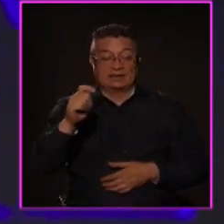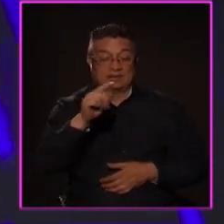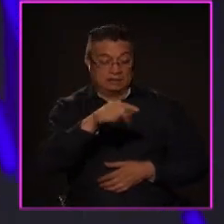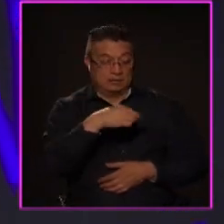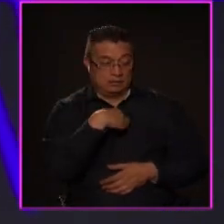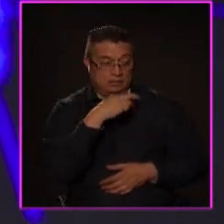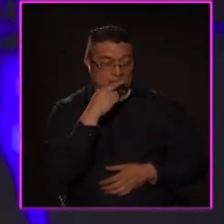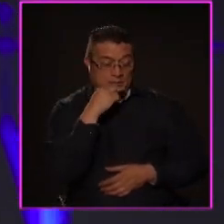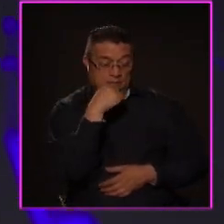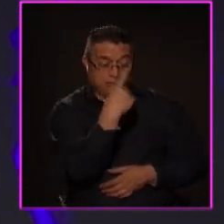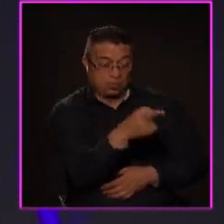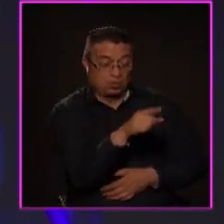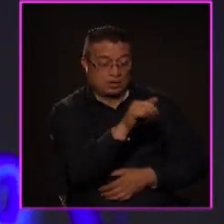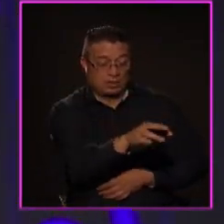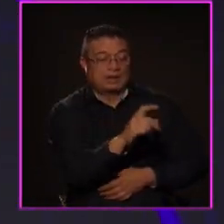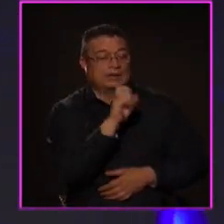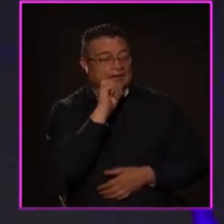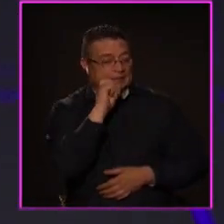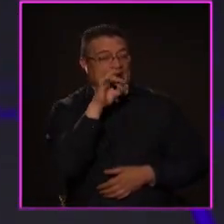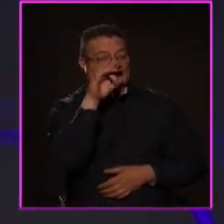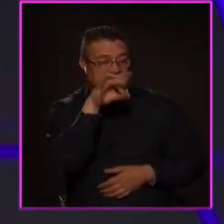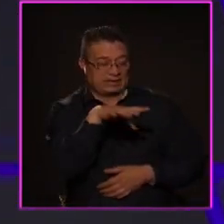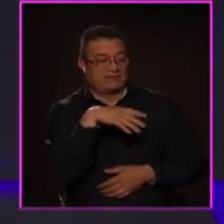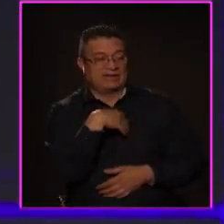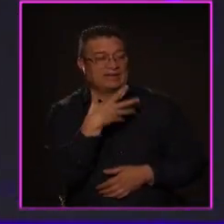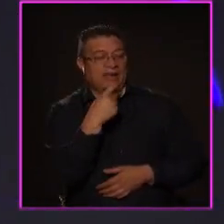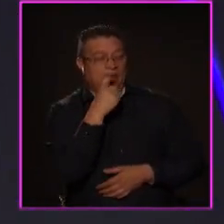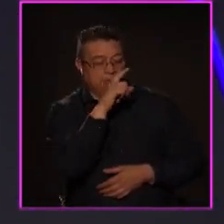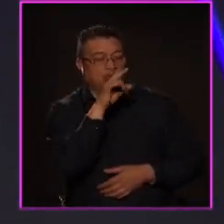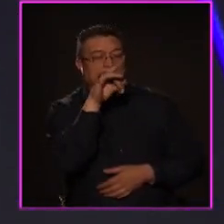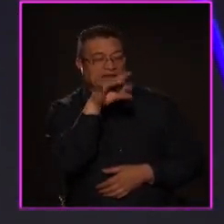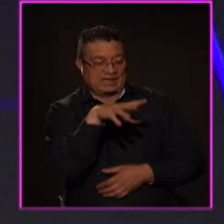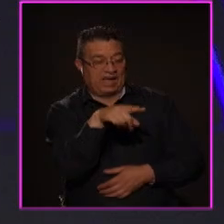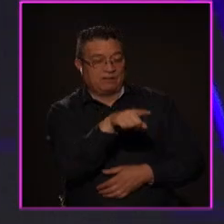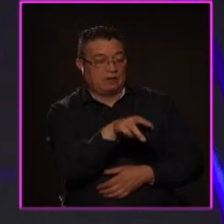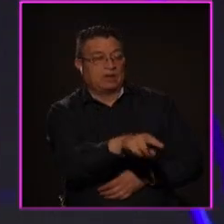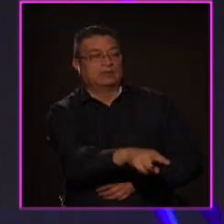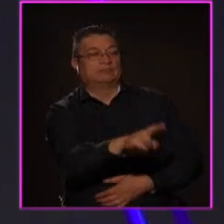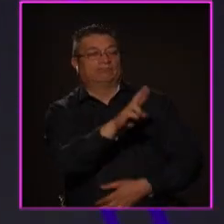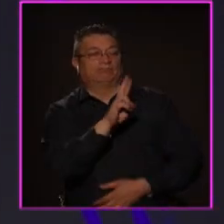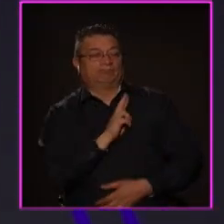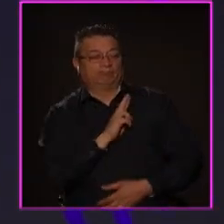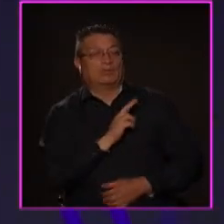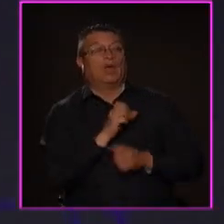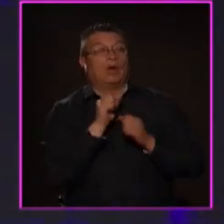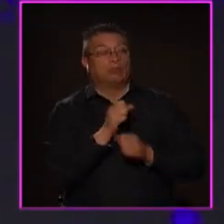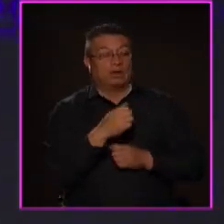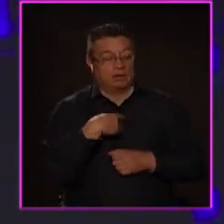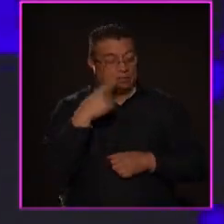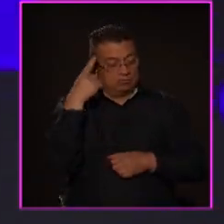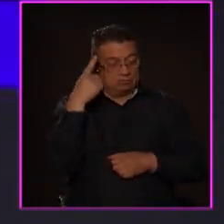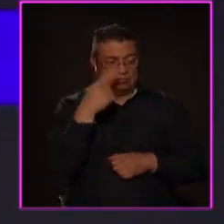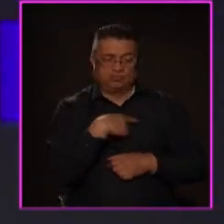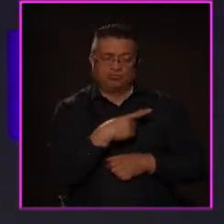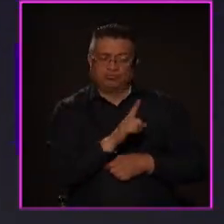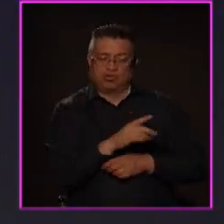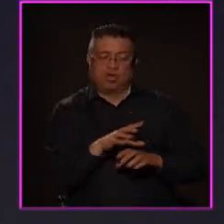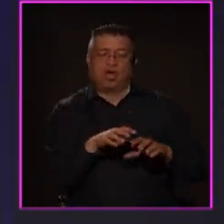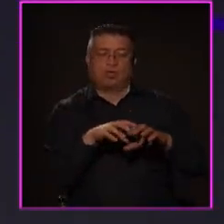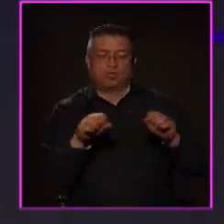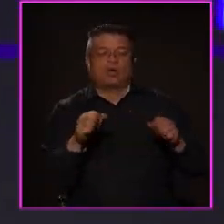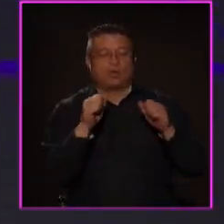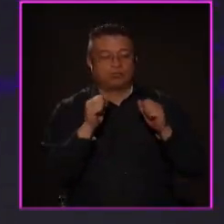of what you ask them to do. I disagree with them. But of course, if you think that AI